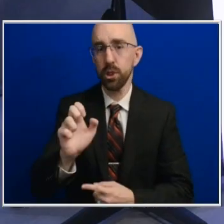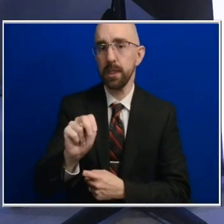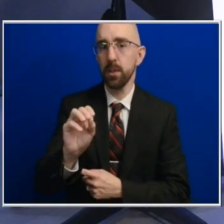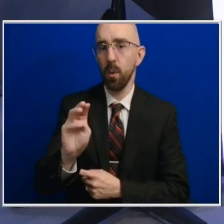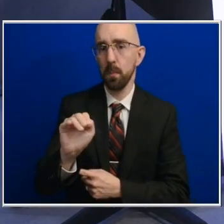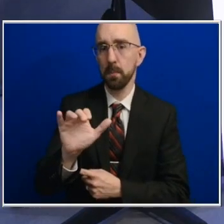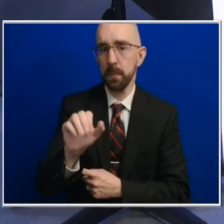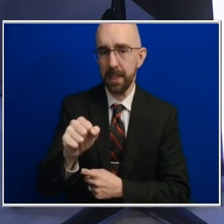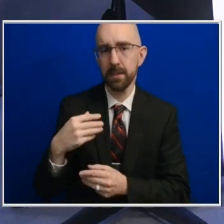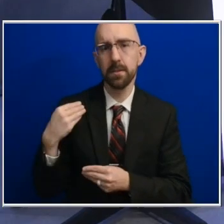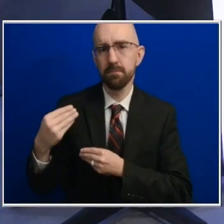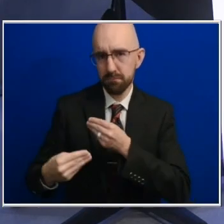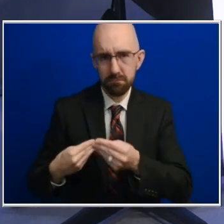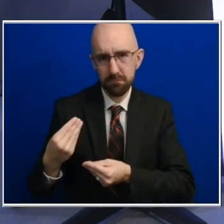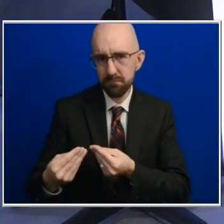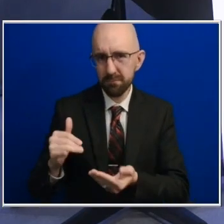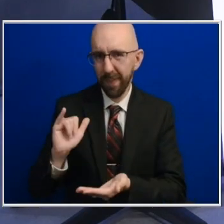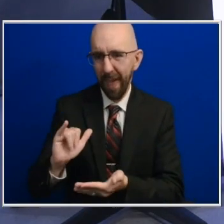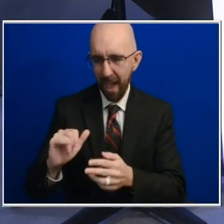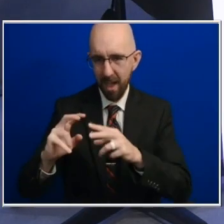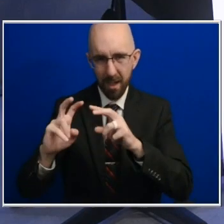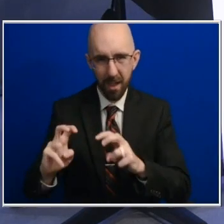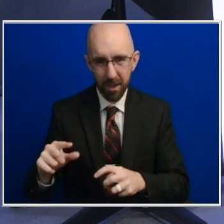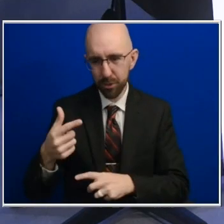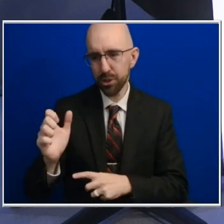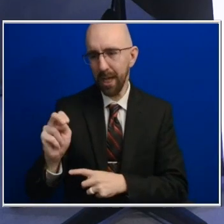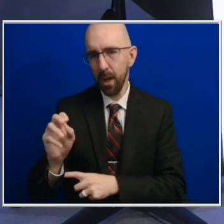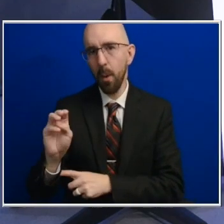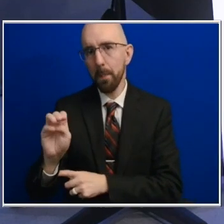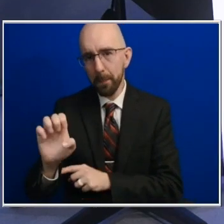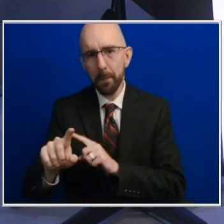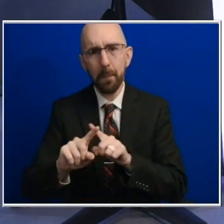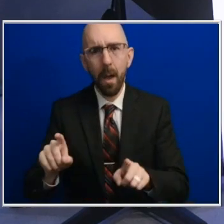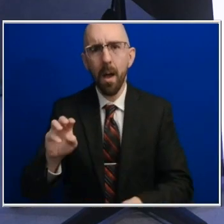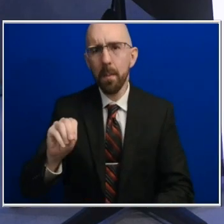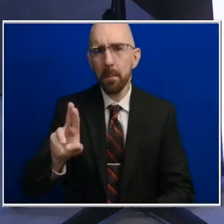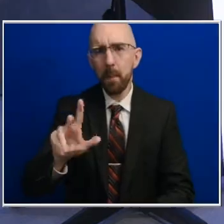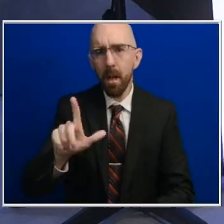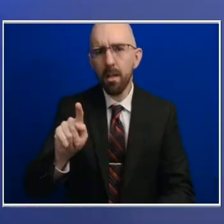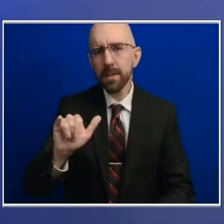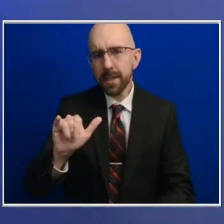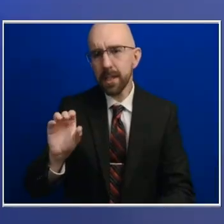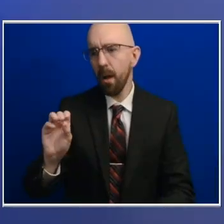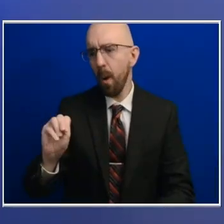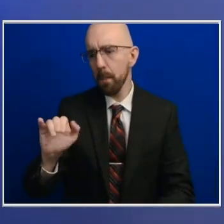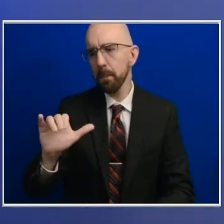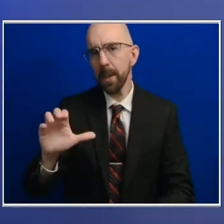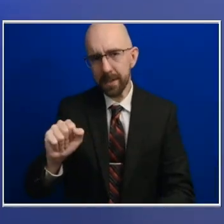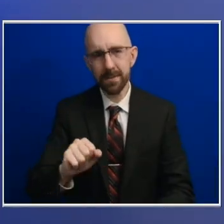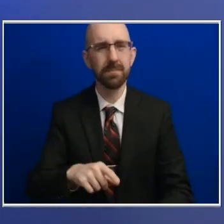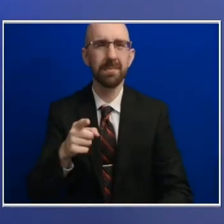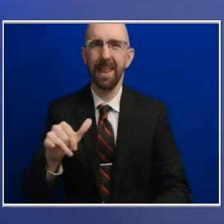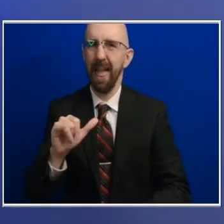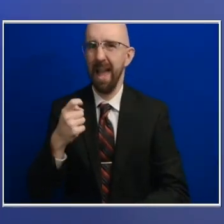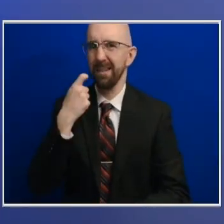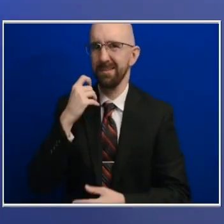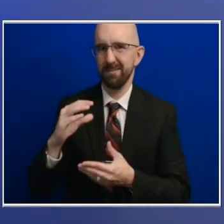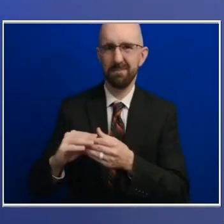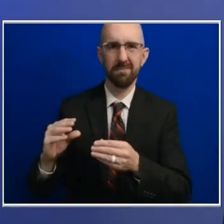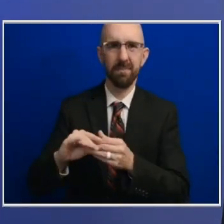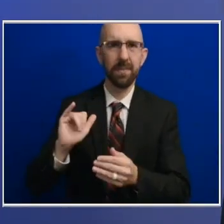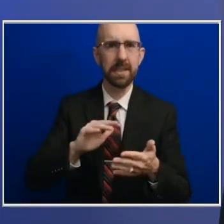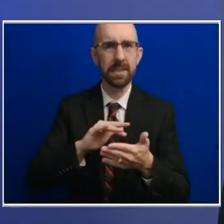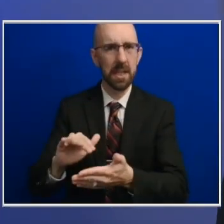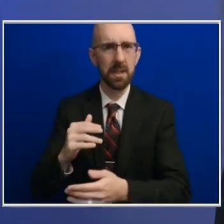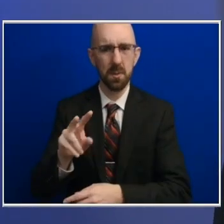and your gene, looking at the genome, but what is multi-omics? Yeah, so as Dr. Trone stated, this study took approximately